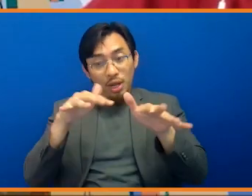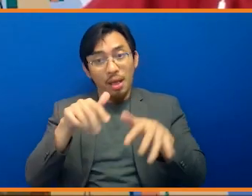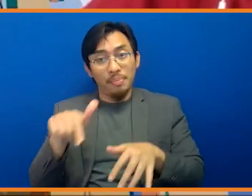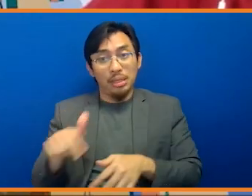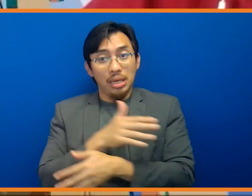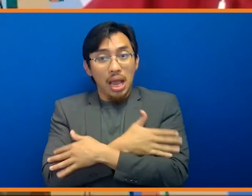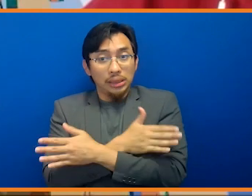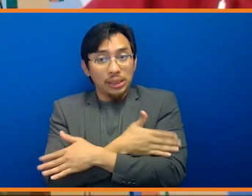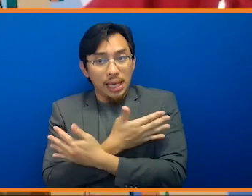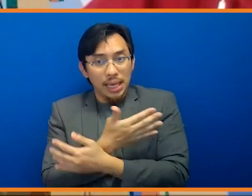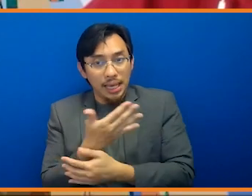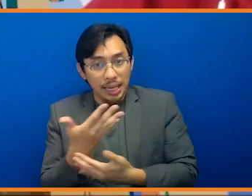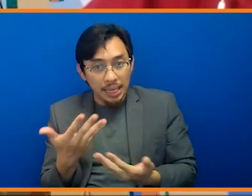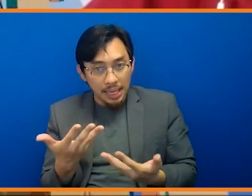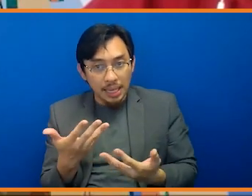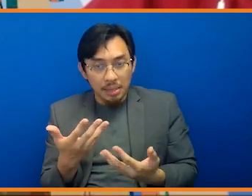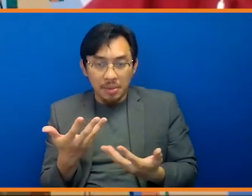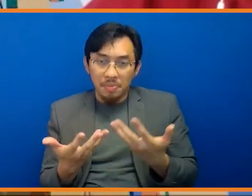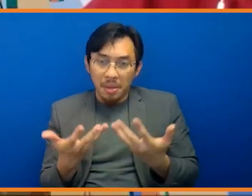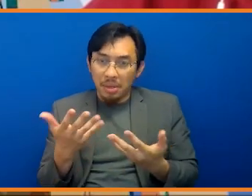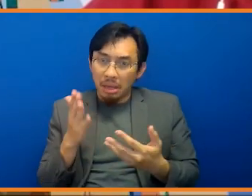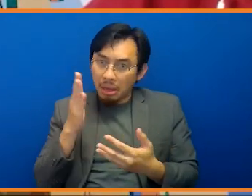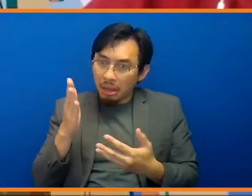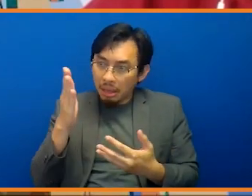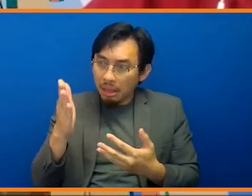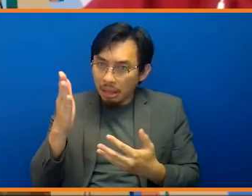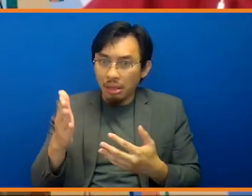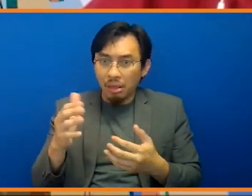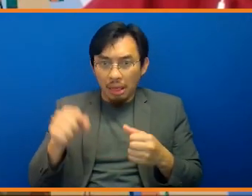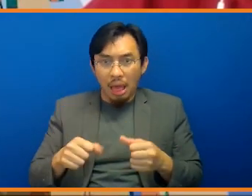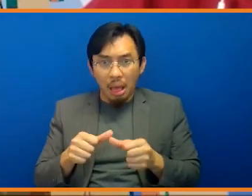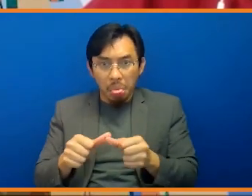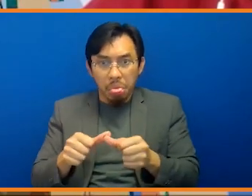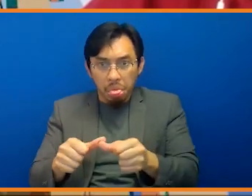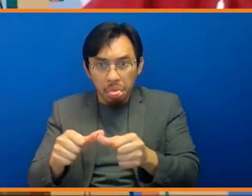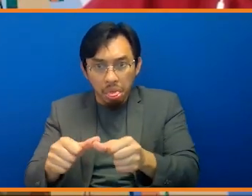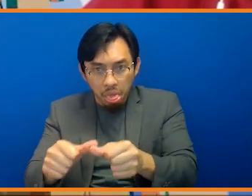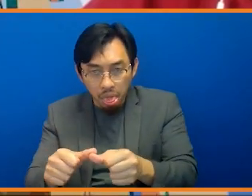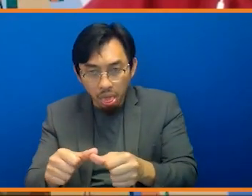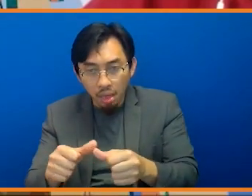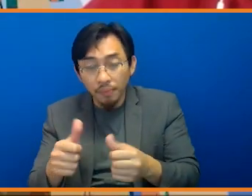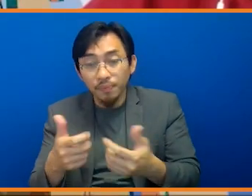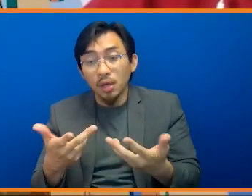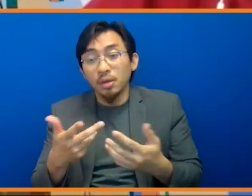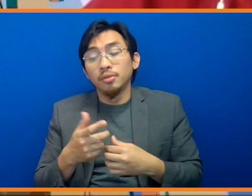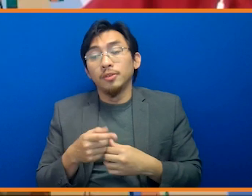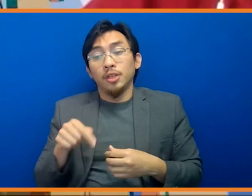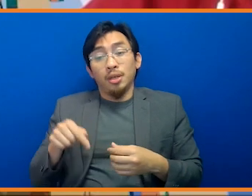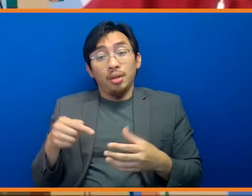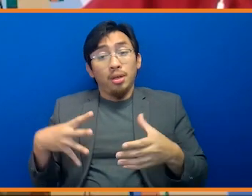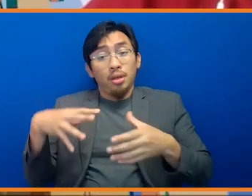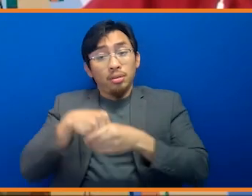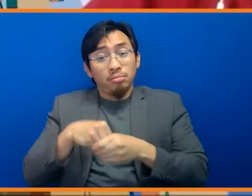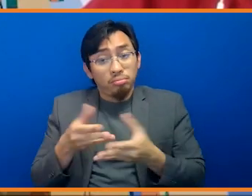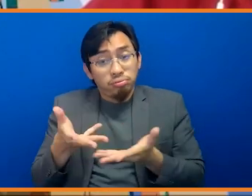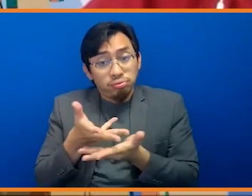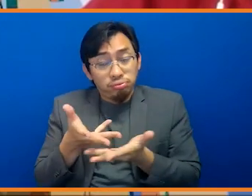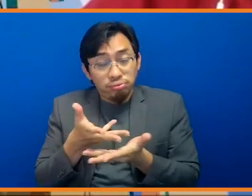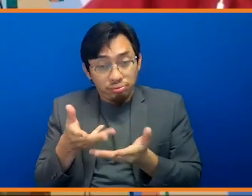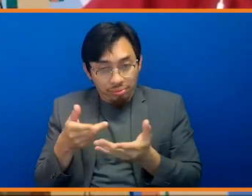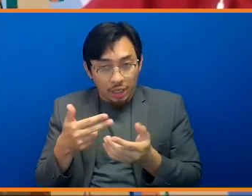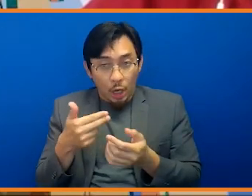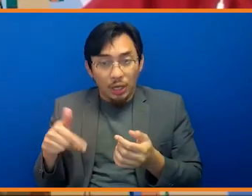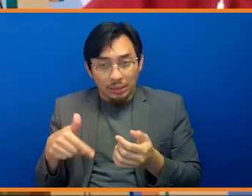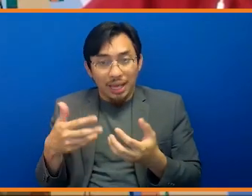tsunami and severe earthquake, and it's going to be happen continuously. Likewise, just join to these courses in the Indonesia also happened